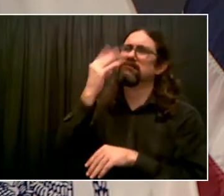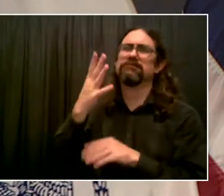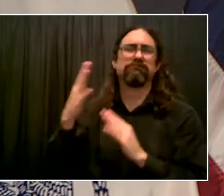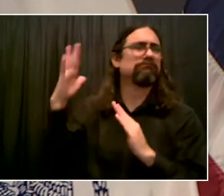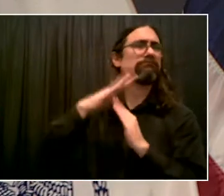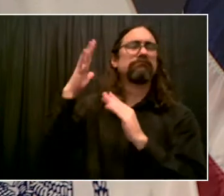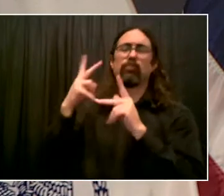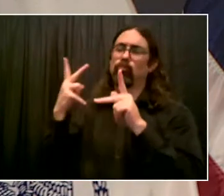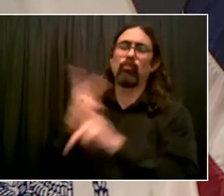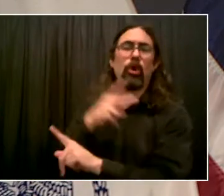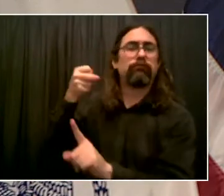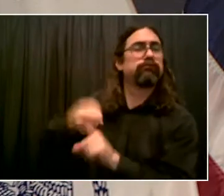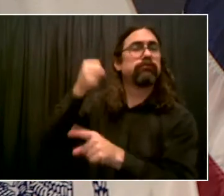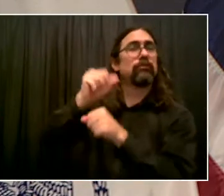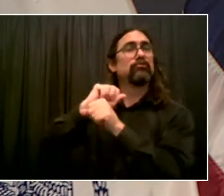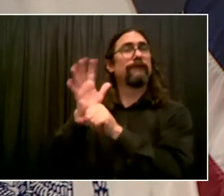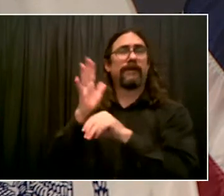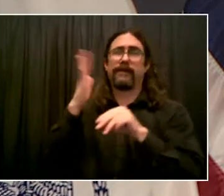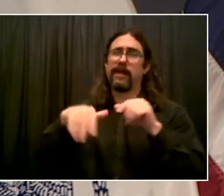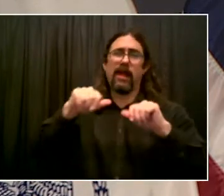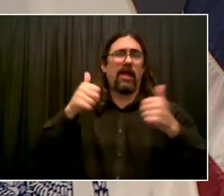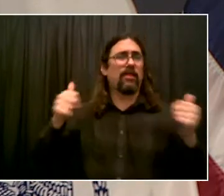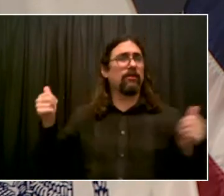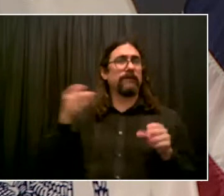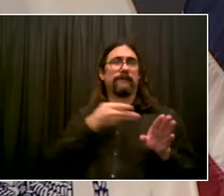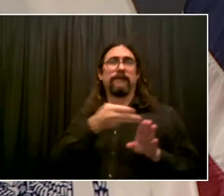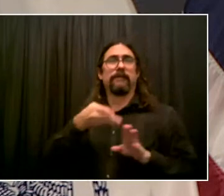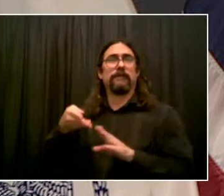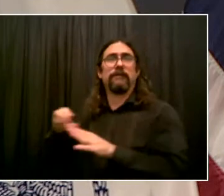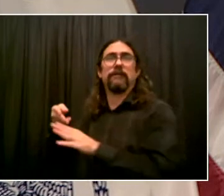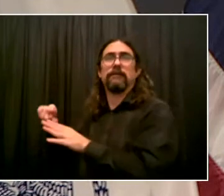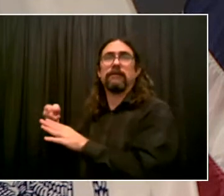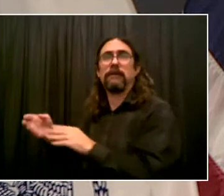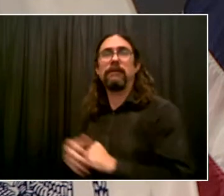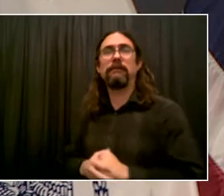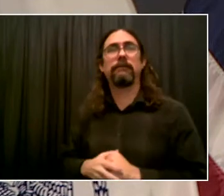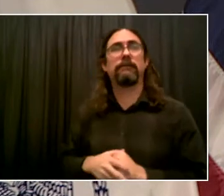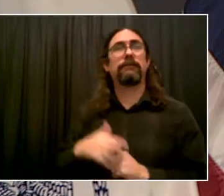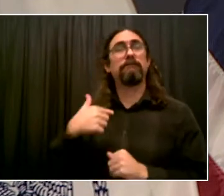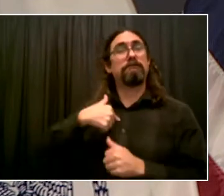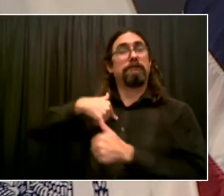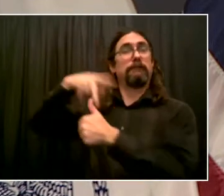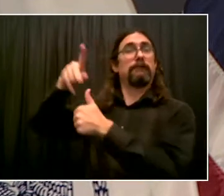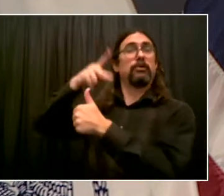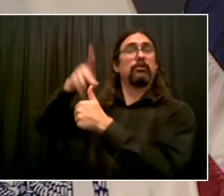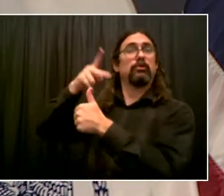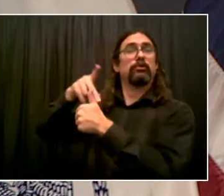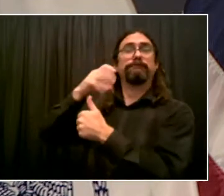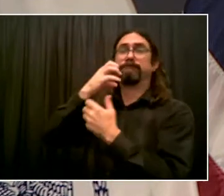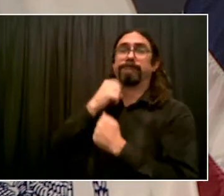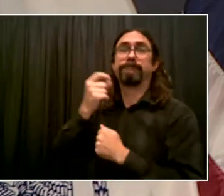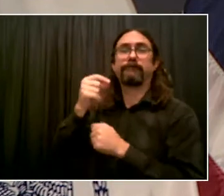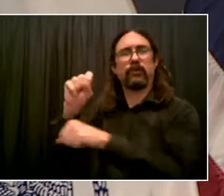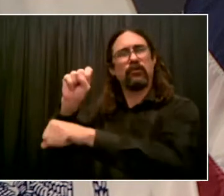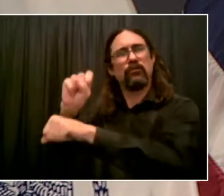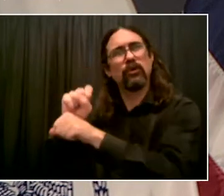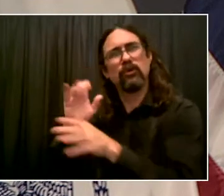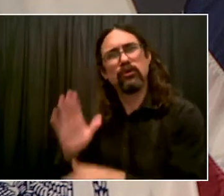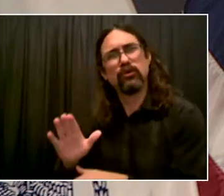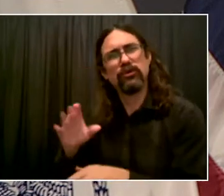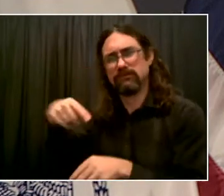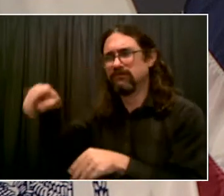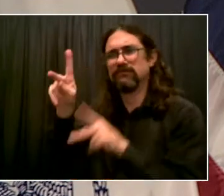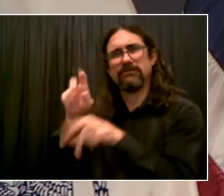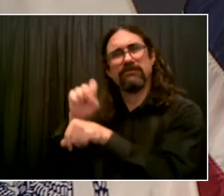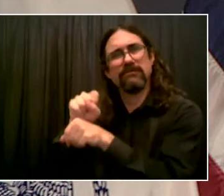and foremost. I believe a lot of those companies are going to come back strong. We're seeing a number of hotels now starting to reopen. We're seeing international travel